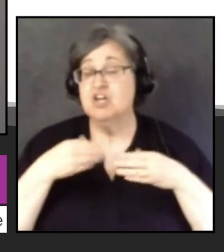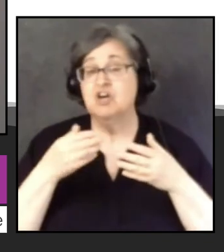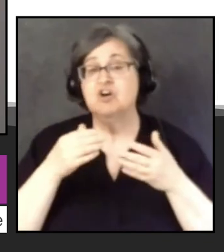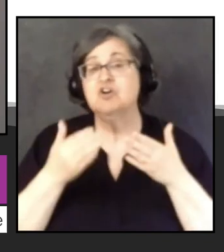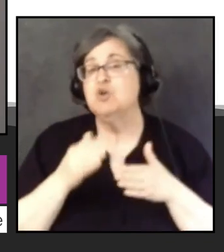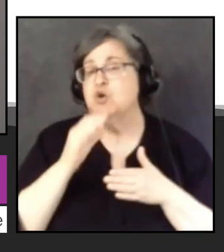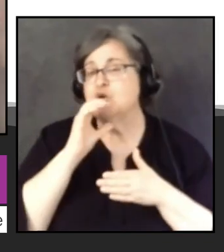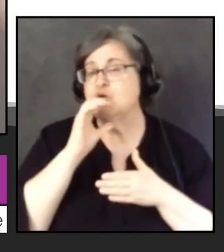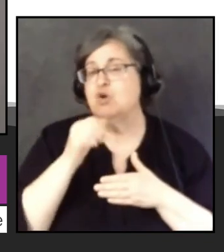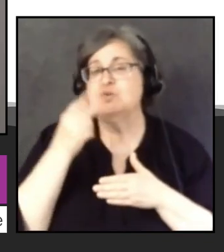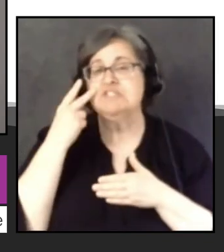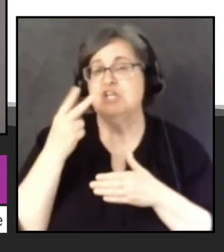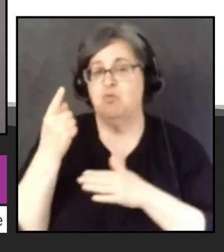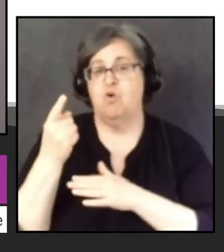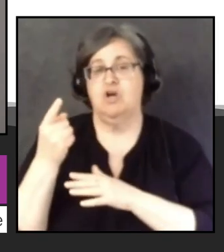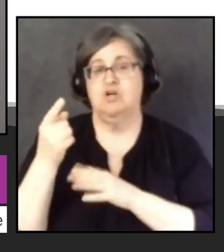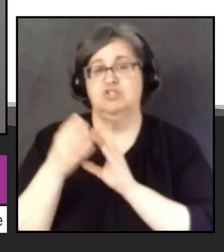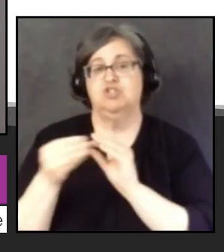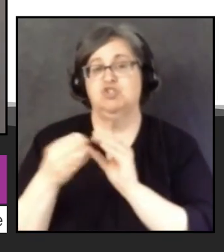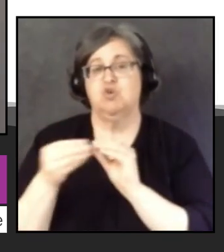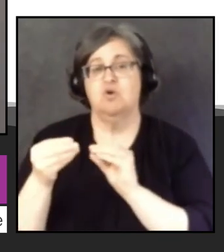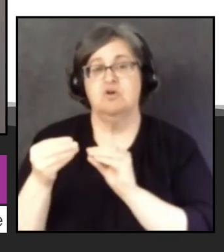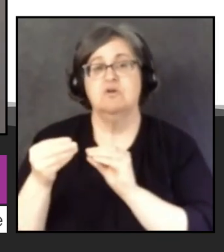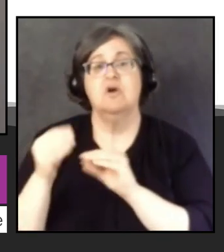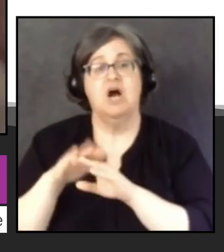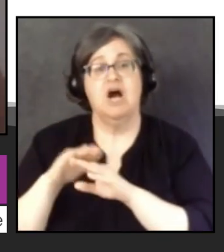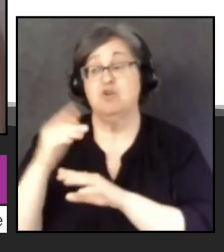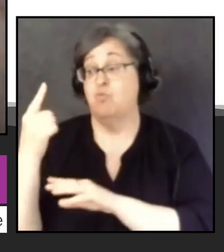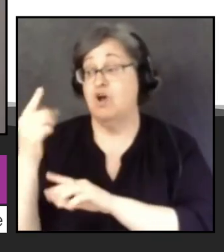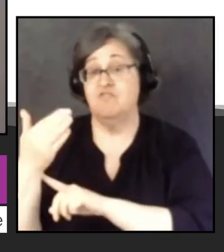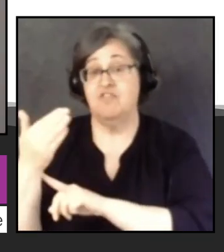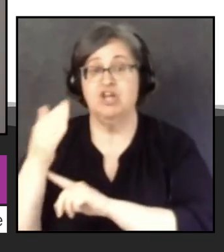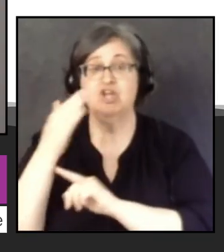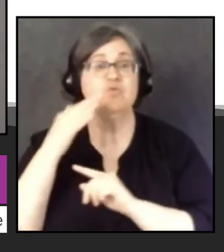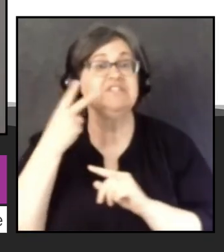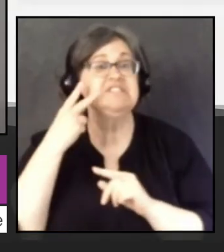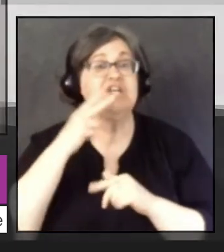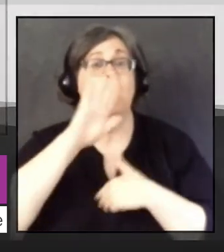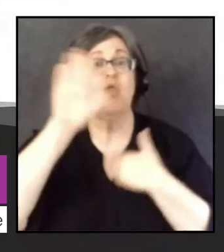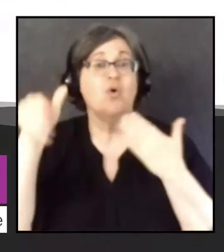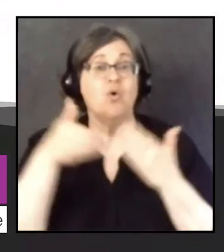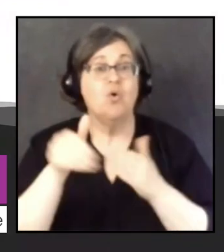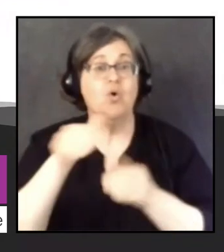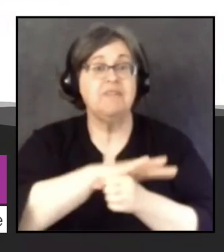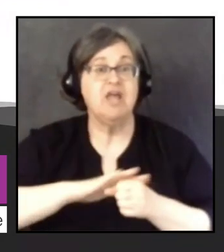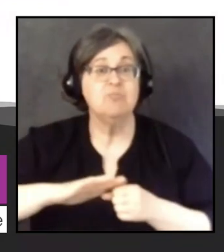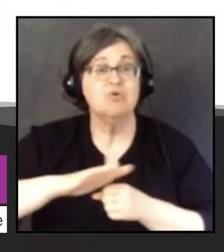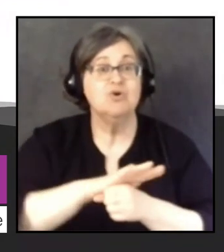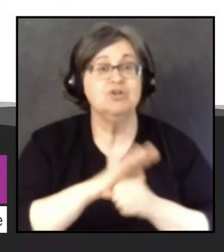flag, you would see the neighborhood story on a quilt.